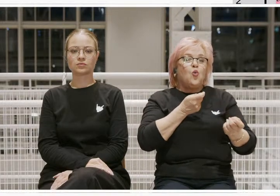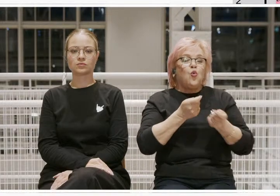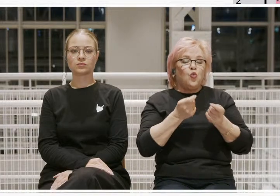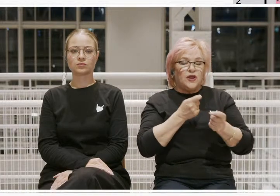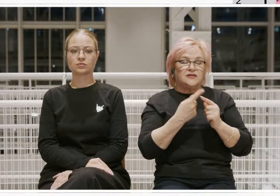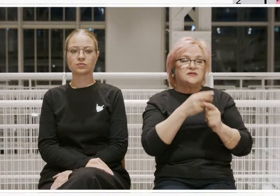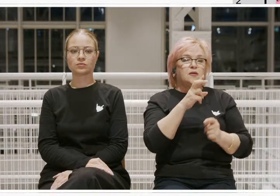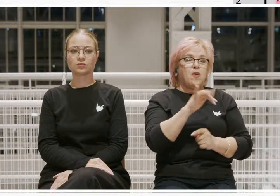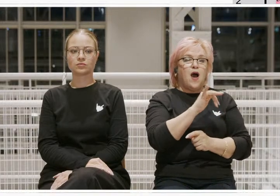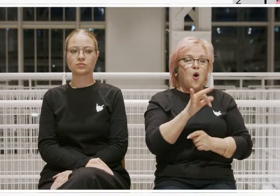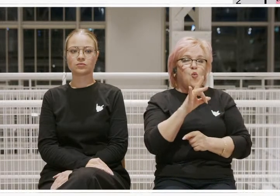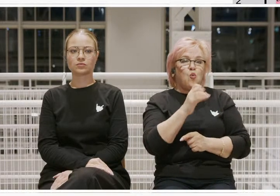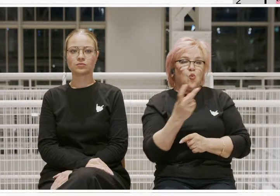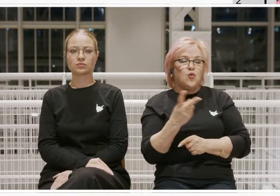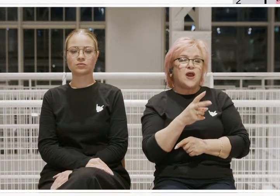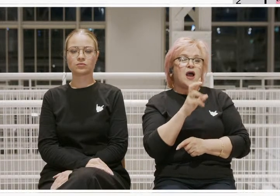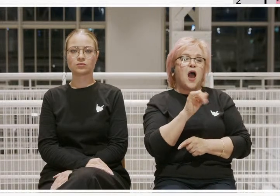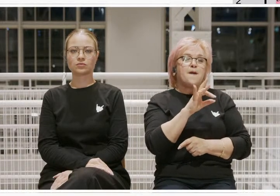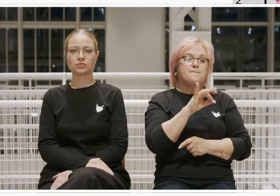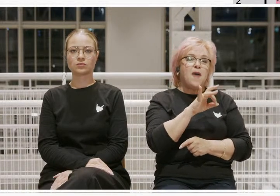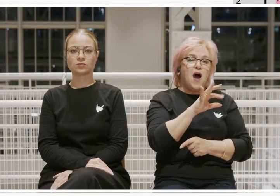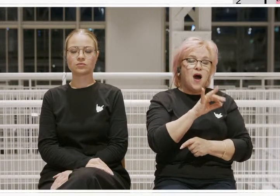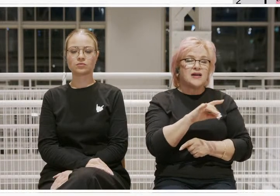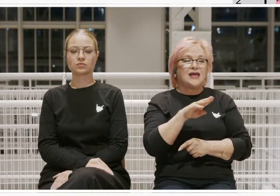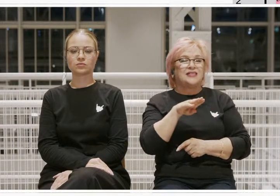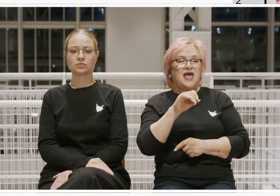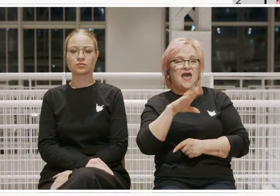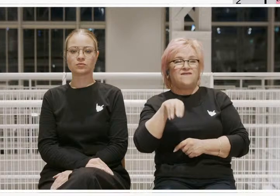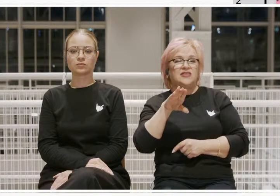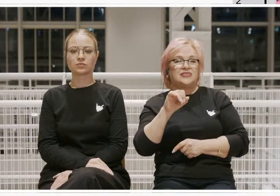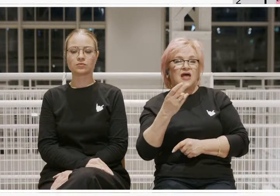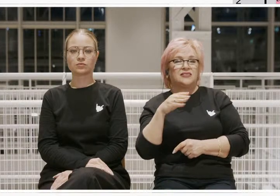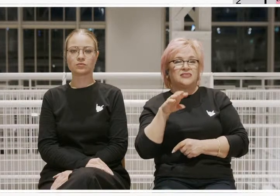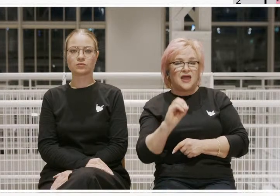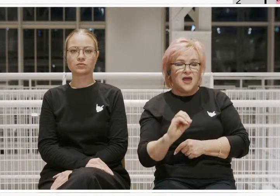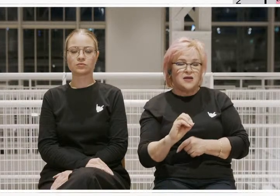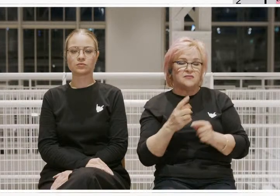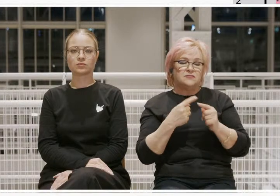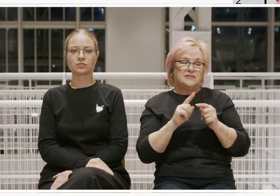Kanvar, and David Te. It had no title.